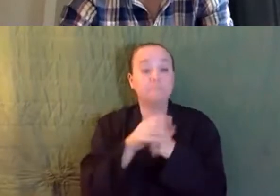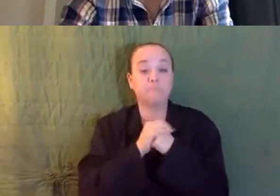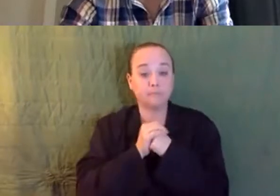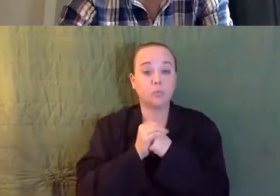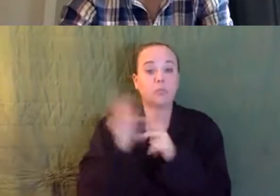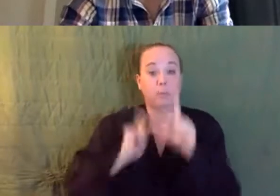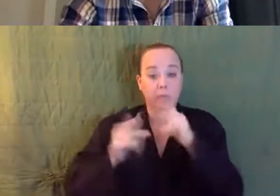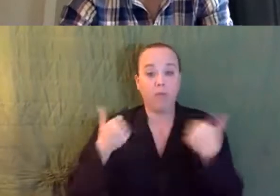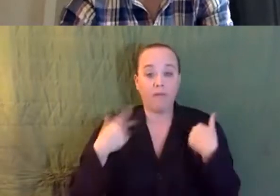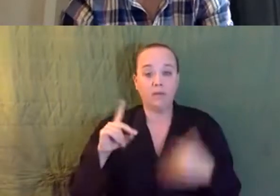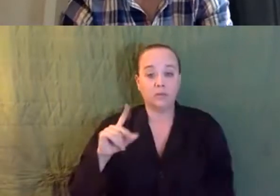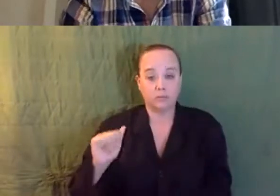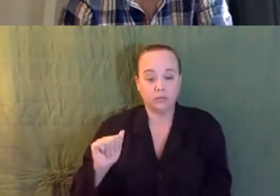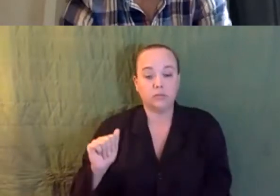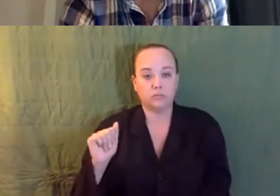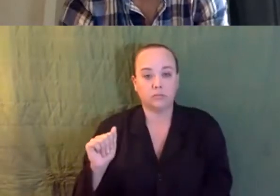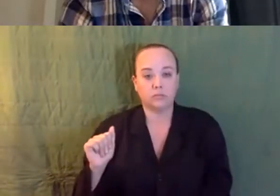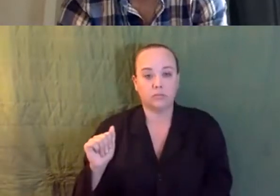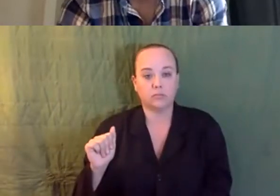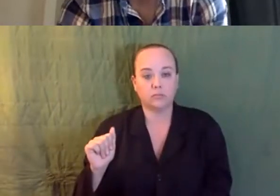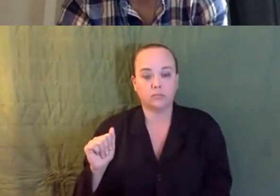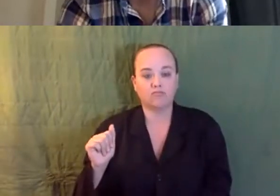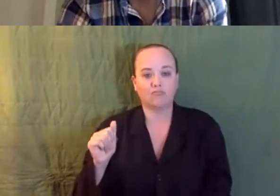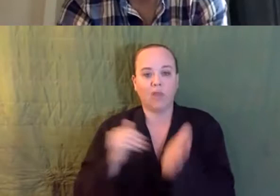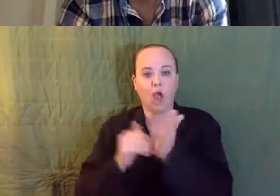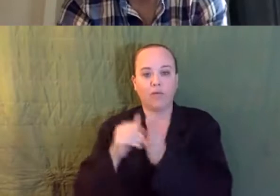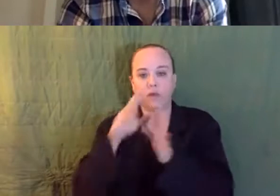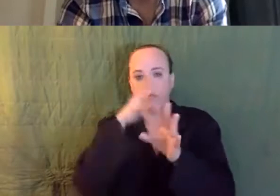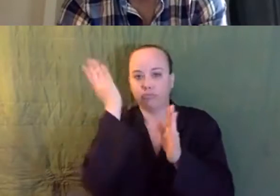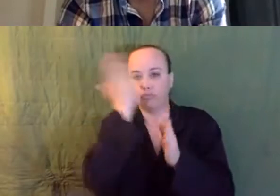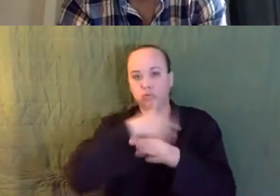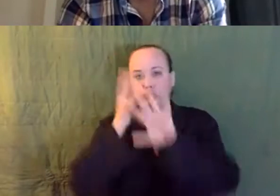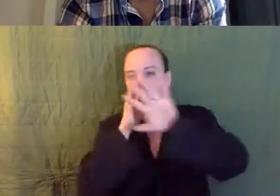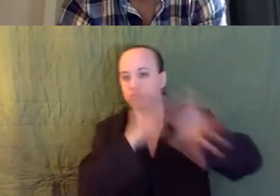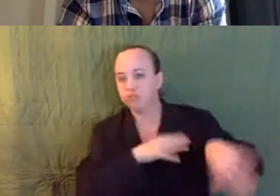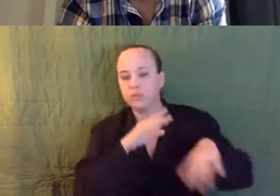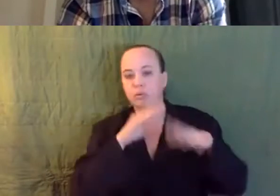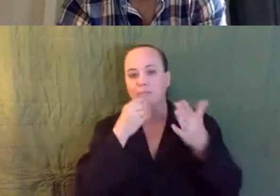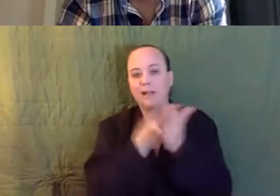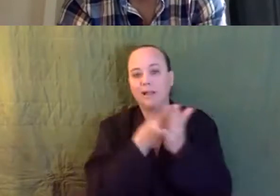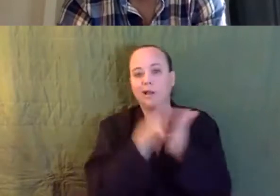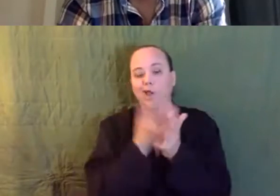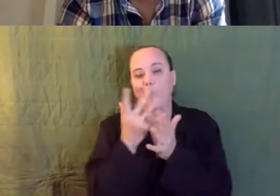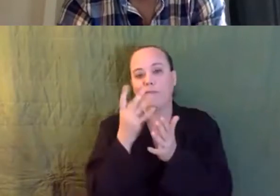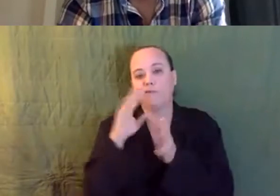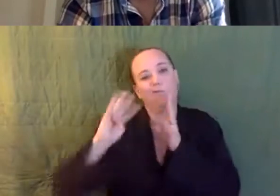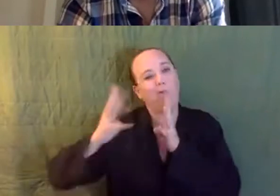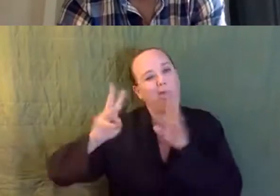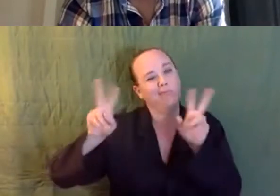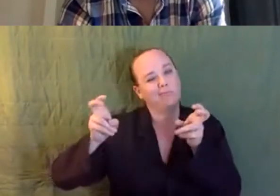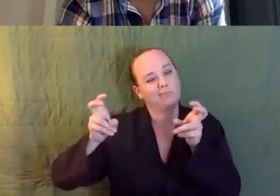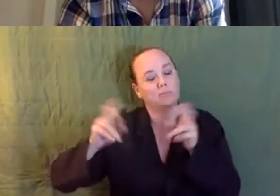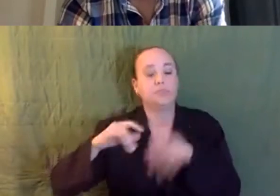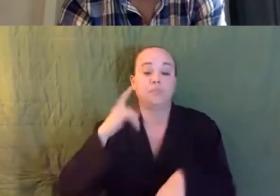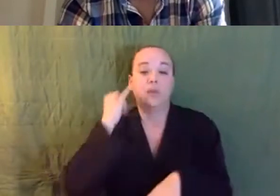People with disabilities are an often overlooked economic force. They are, if I